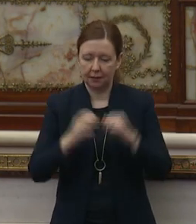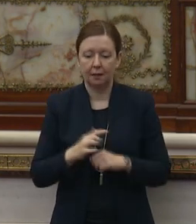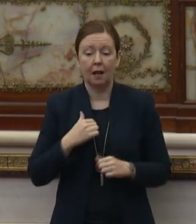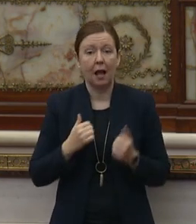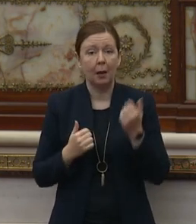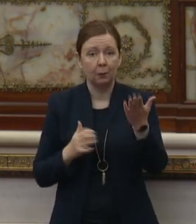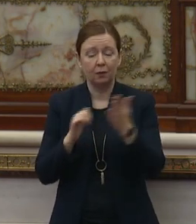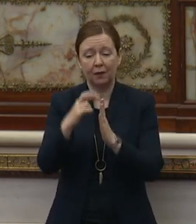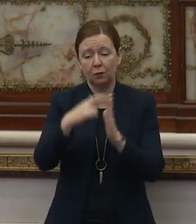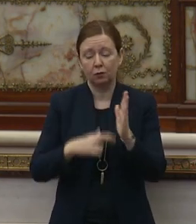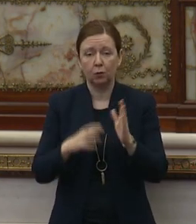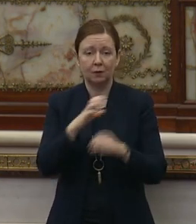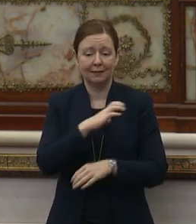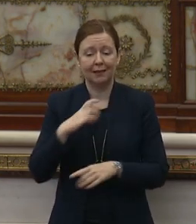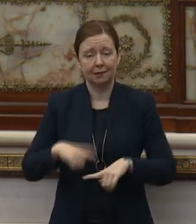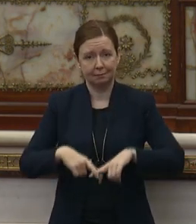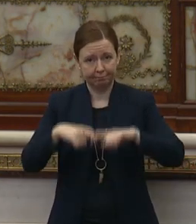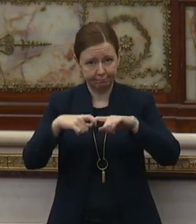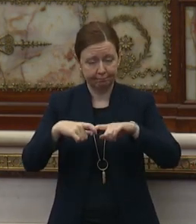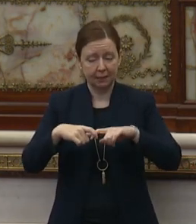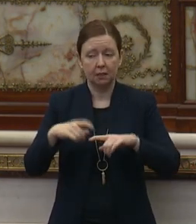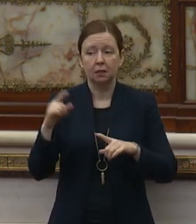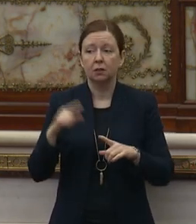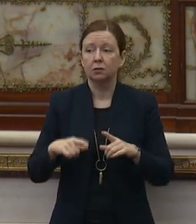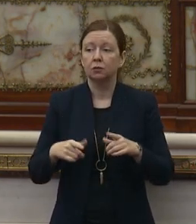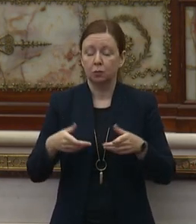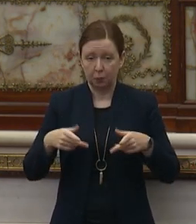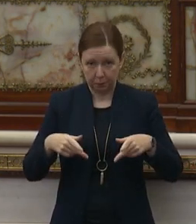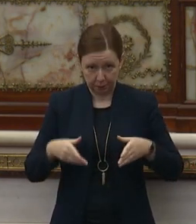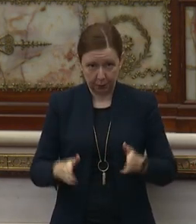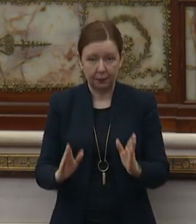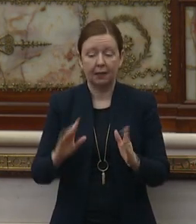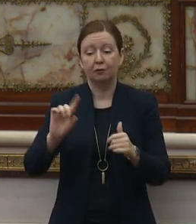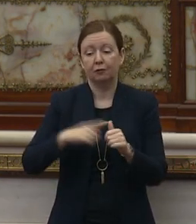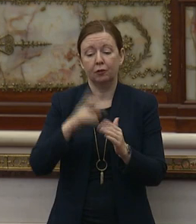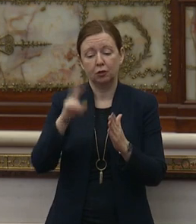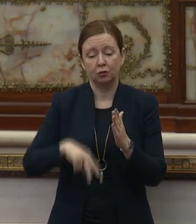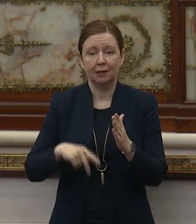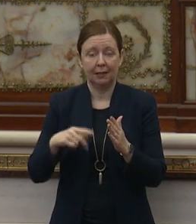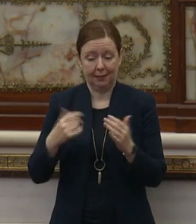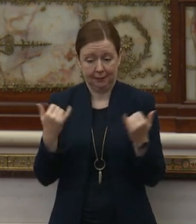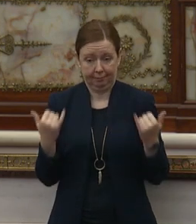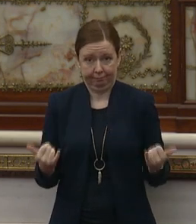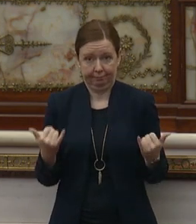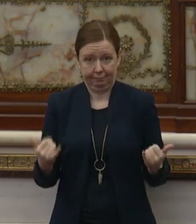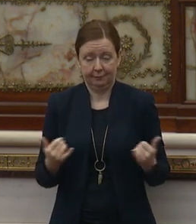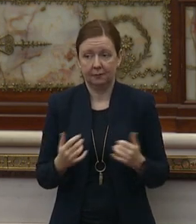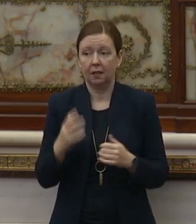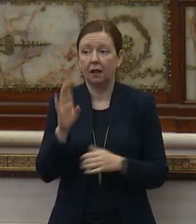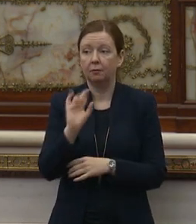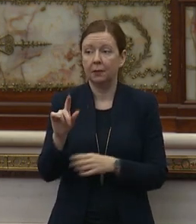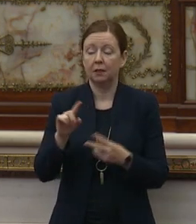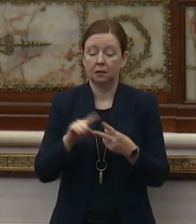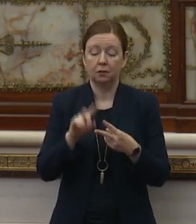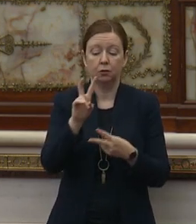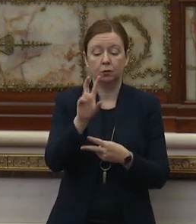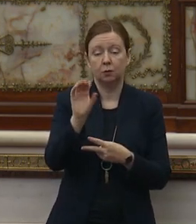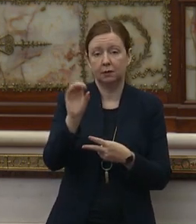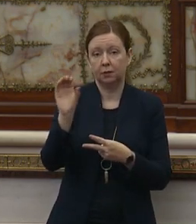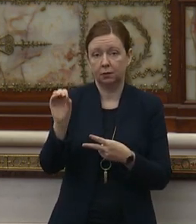move that the rules of council be suspended so as to permit first reading of this day of bill numbers